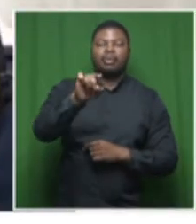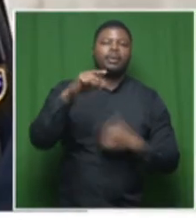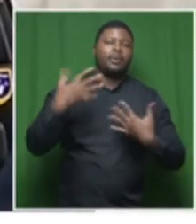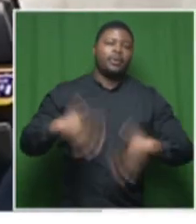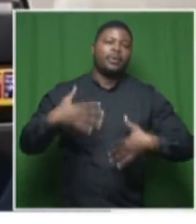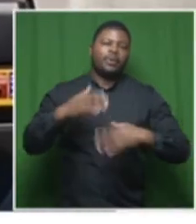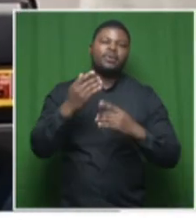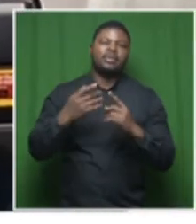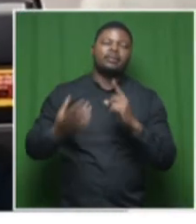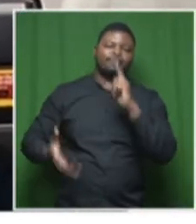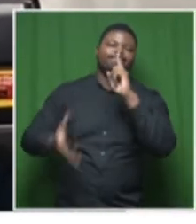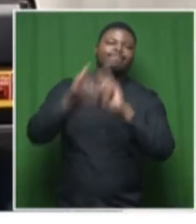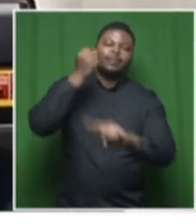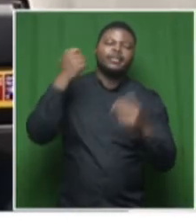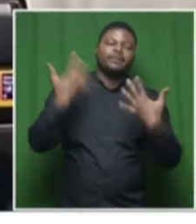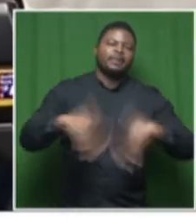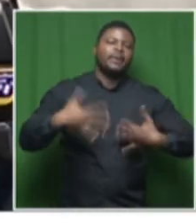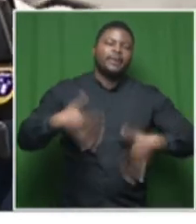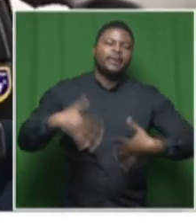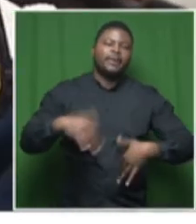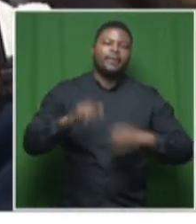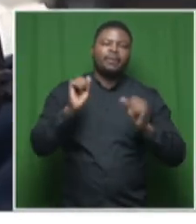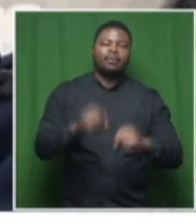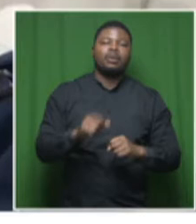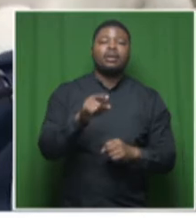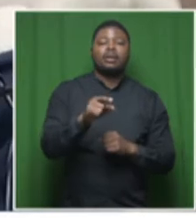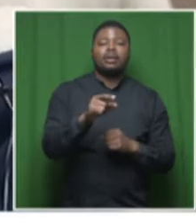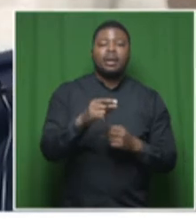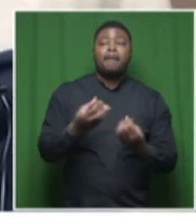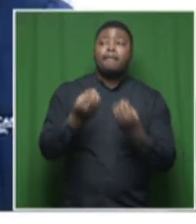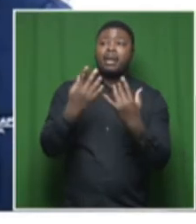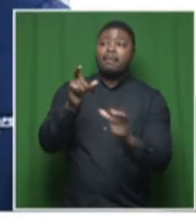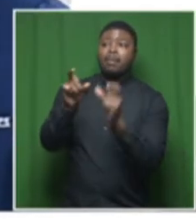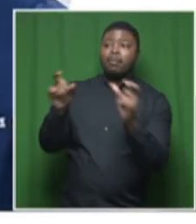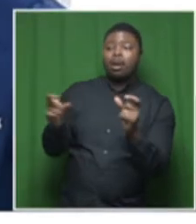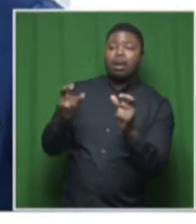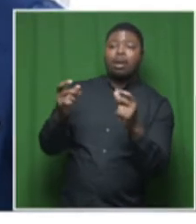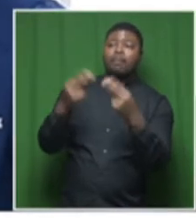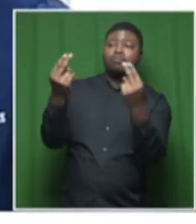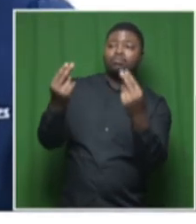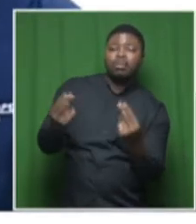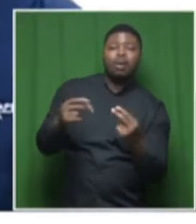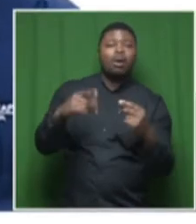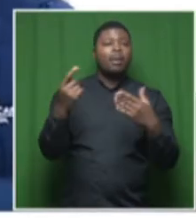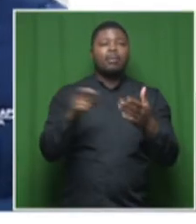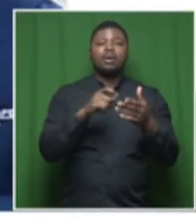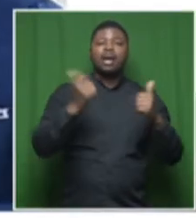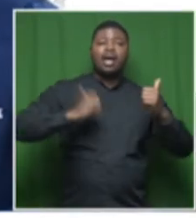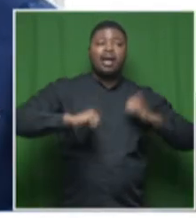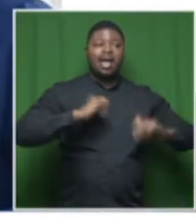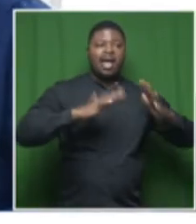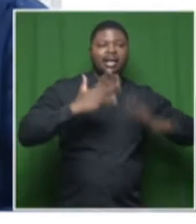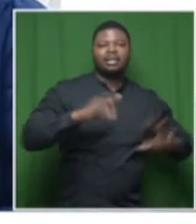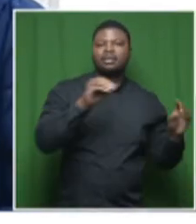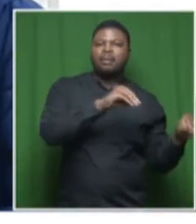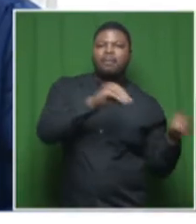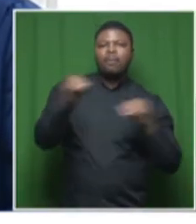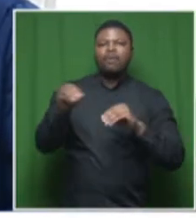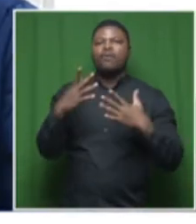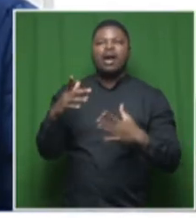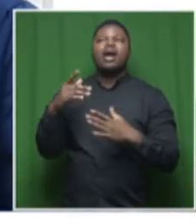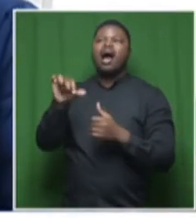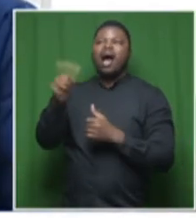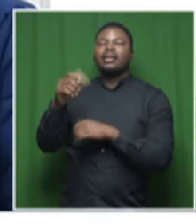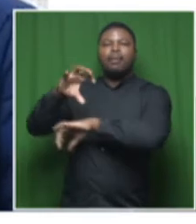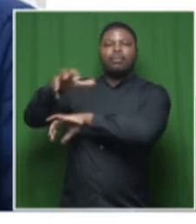Cape. Filmmakers and artists in the province often migrate to other provinces due to lack of development of